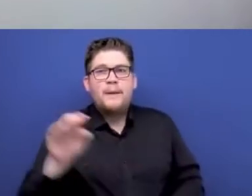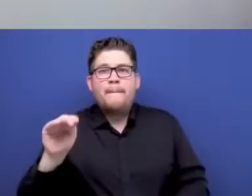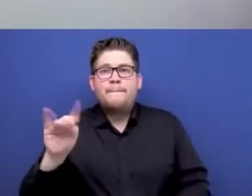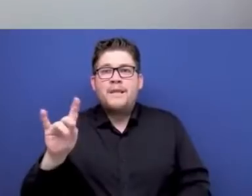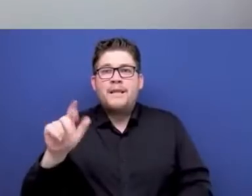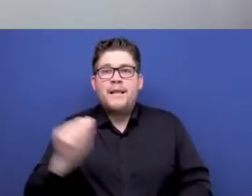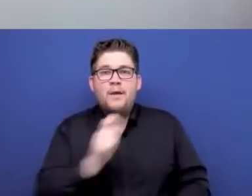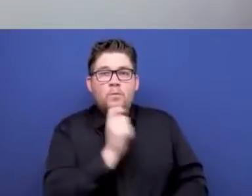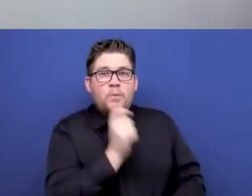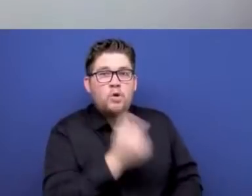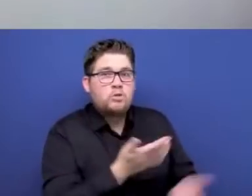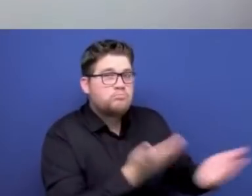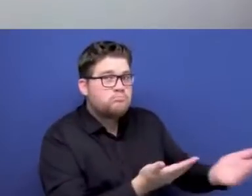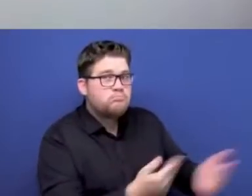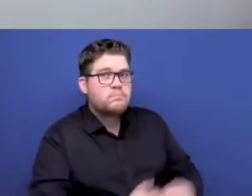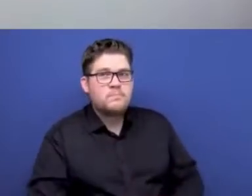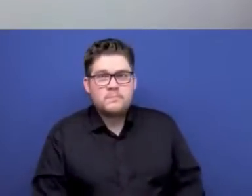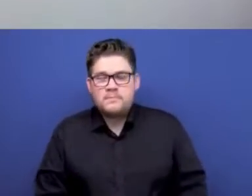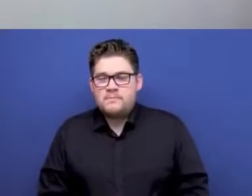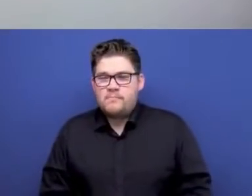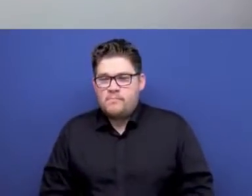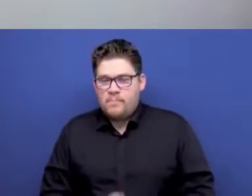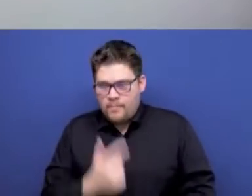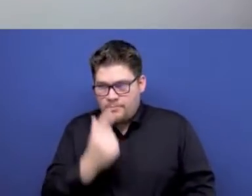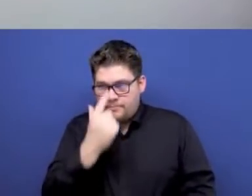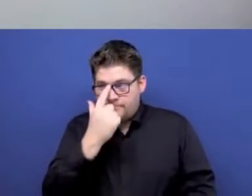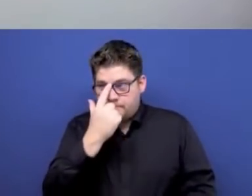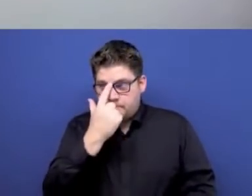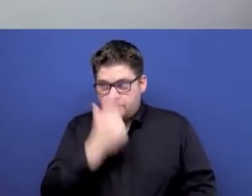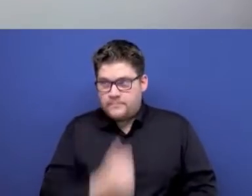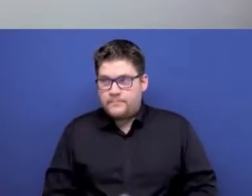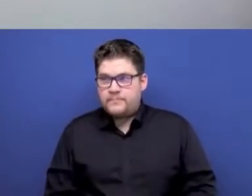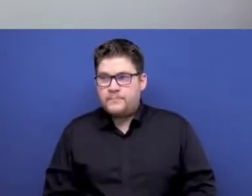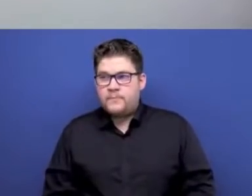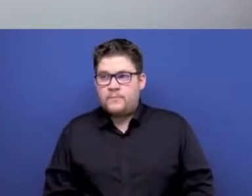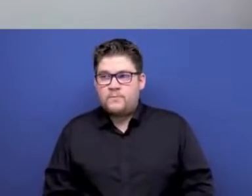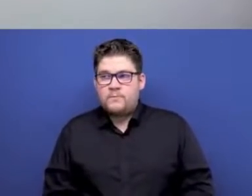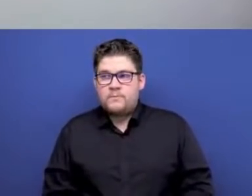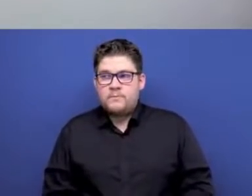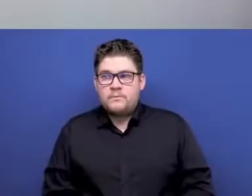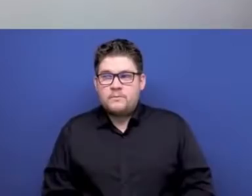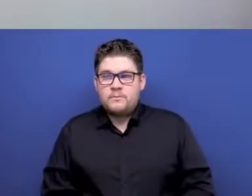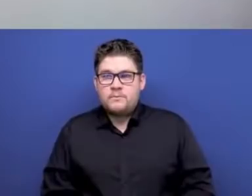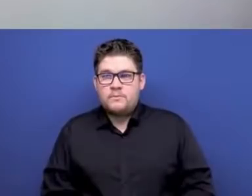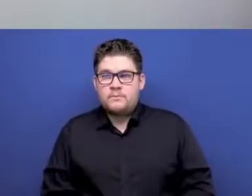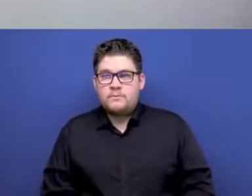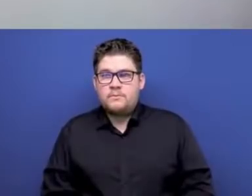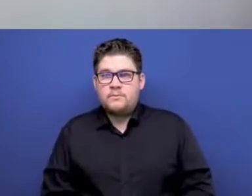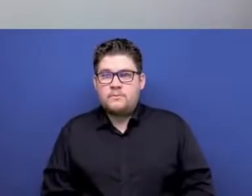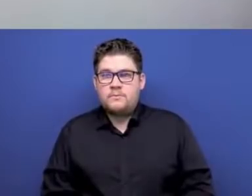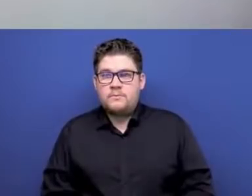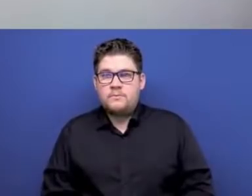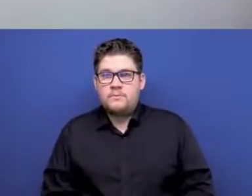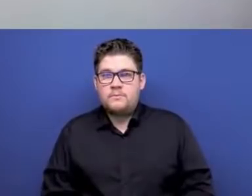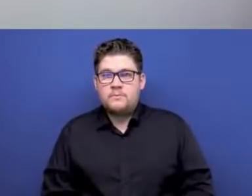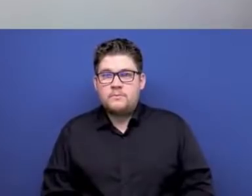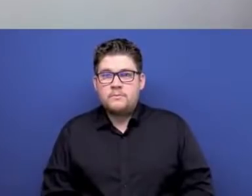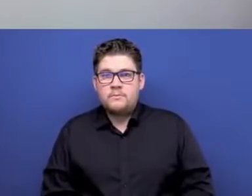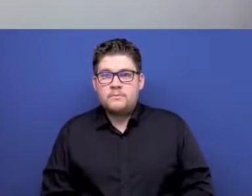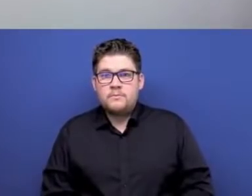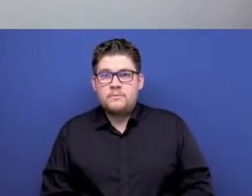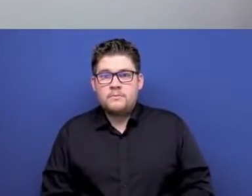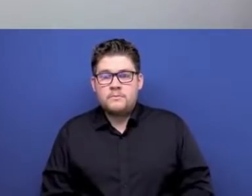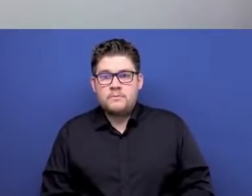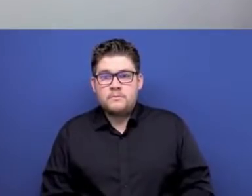one question and one follow-up. A reminder as well to media on the line, please take yourselves off speaker, phone, or Bluetooth if you're asking